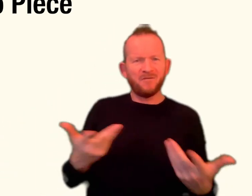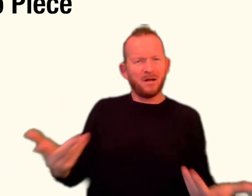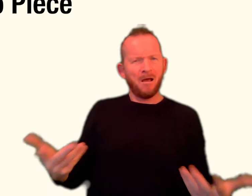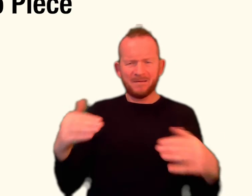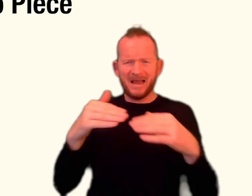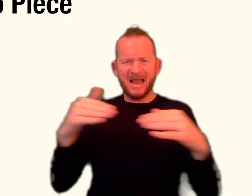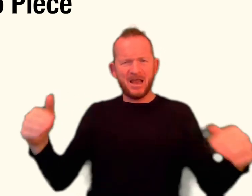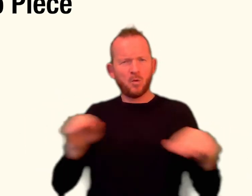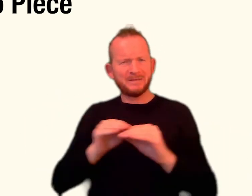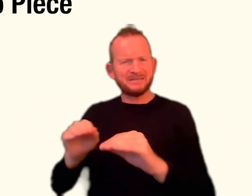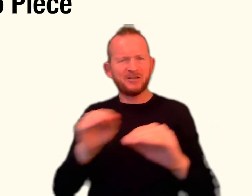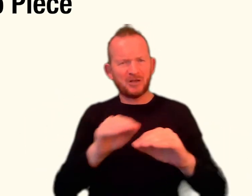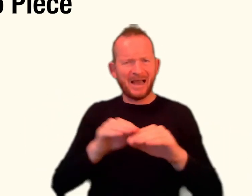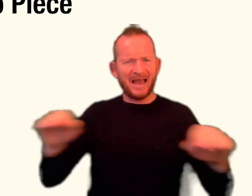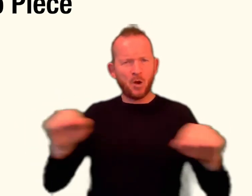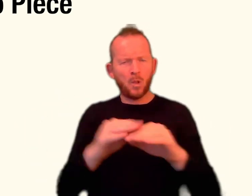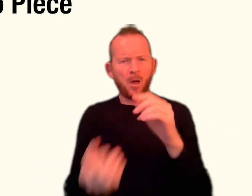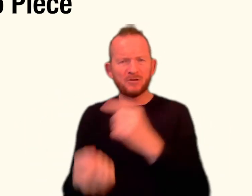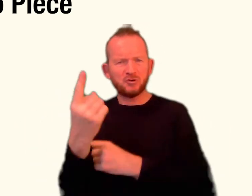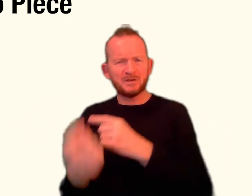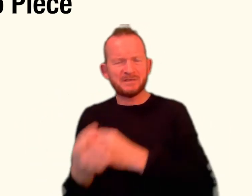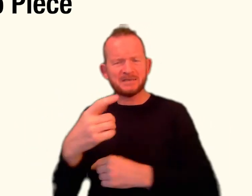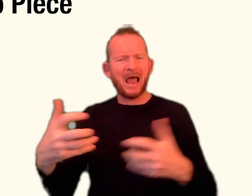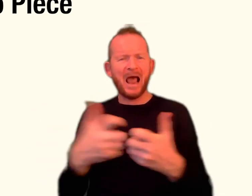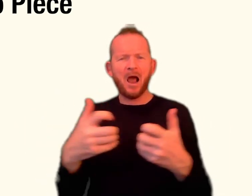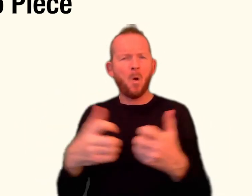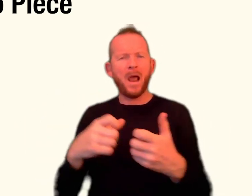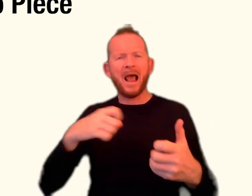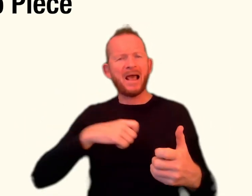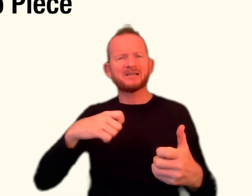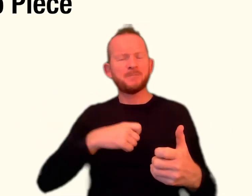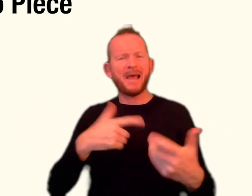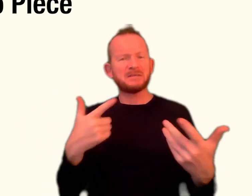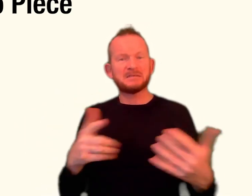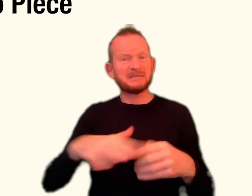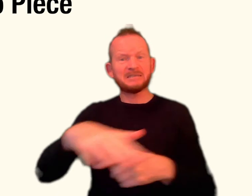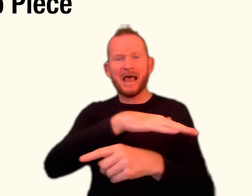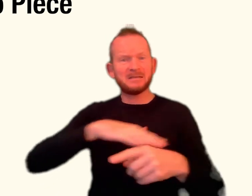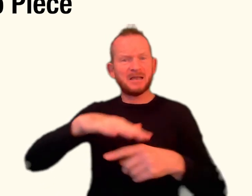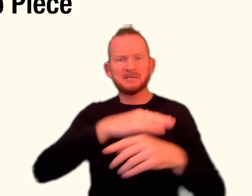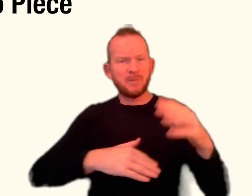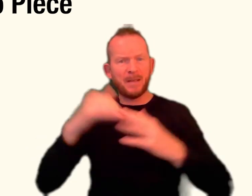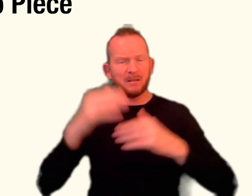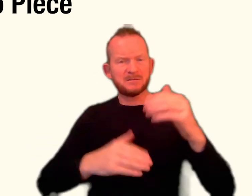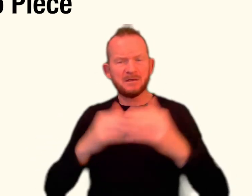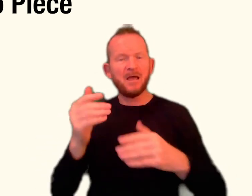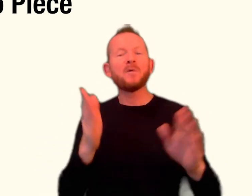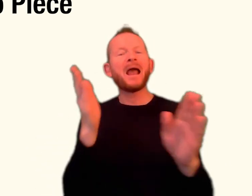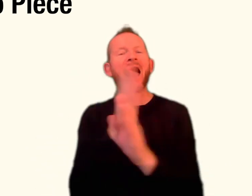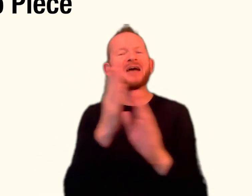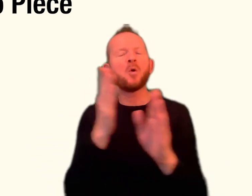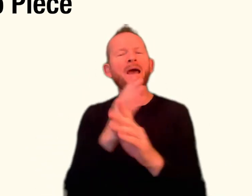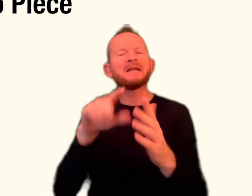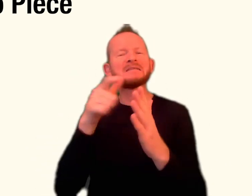equal opportunities, how can we expect to build societies for all? If we are hiding away disabled students and telling them they will